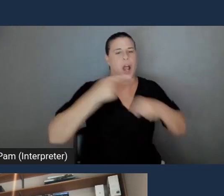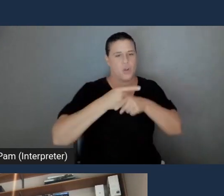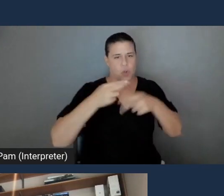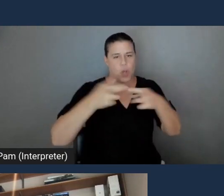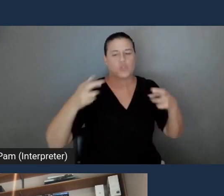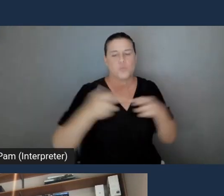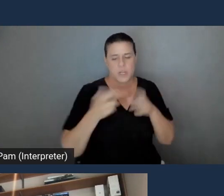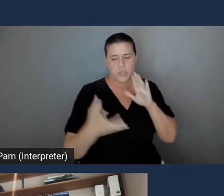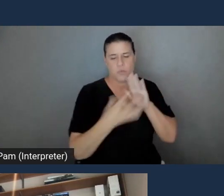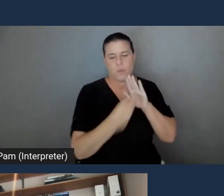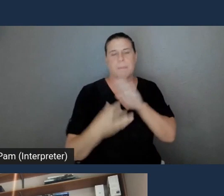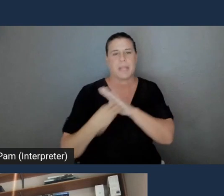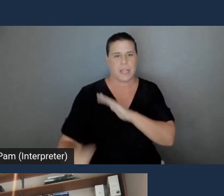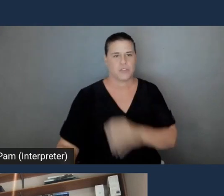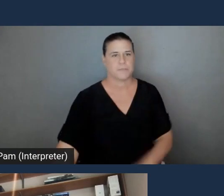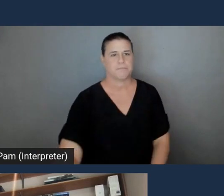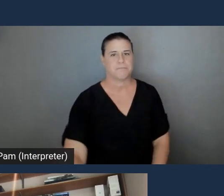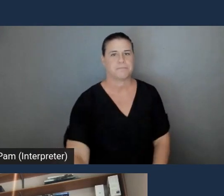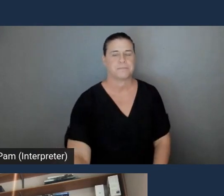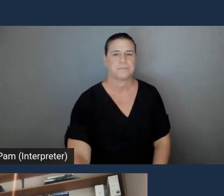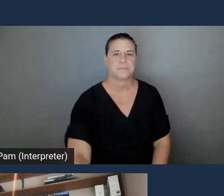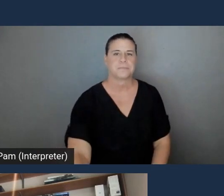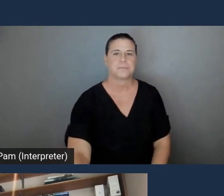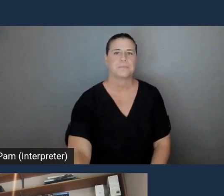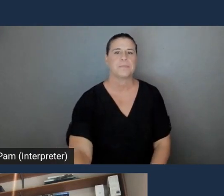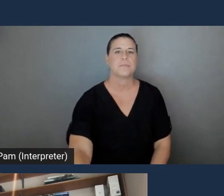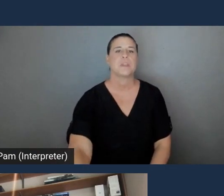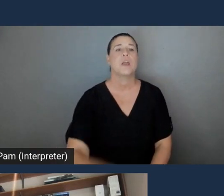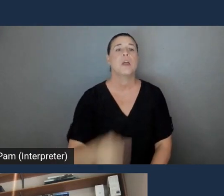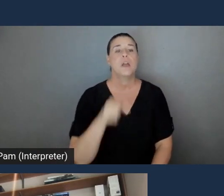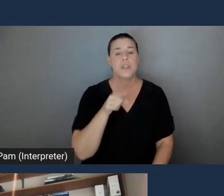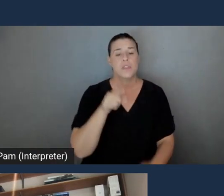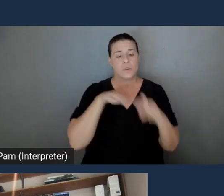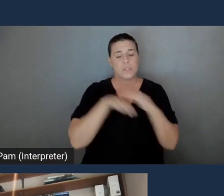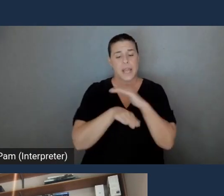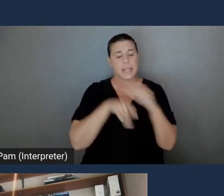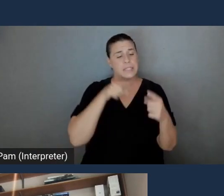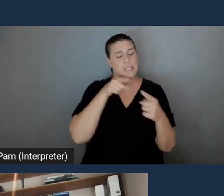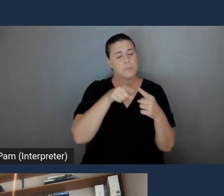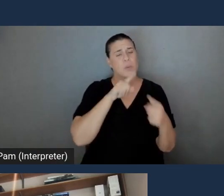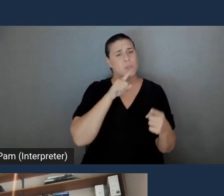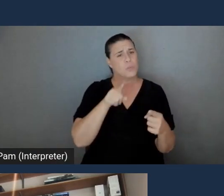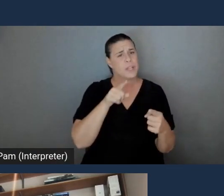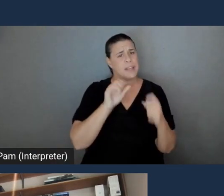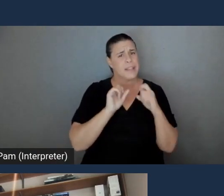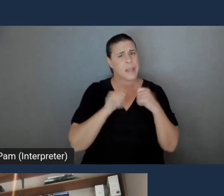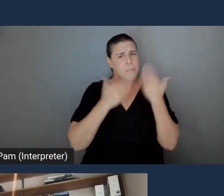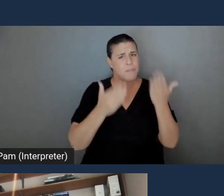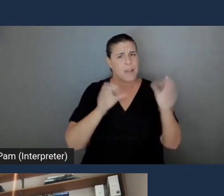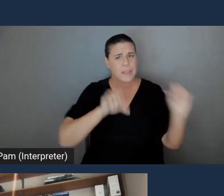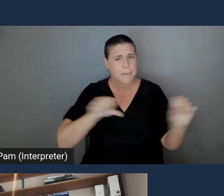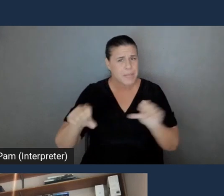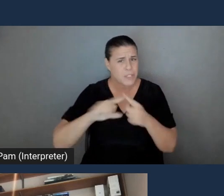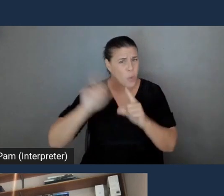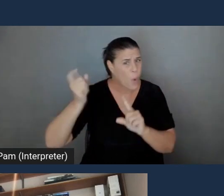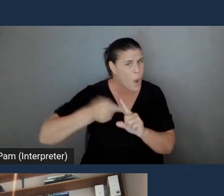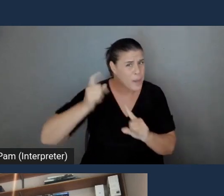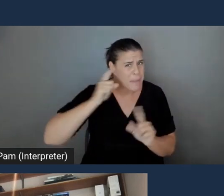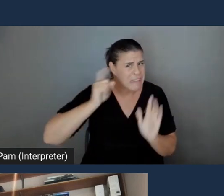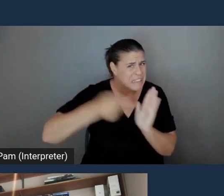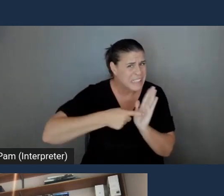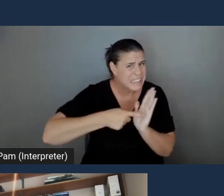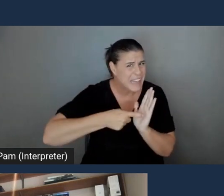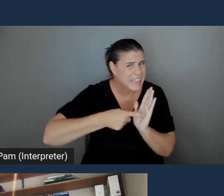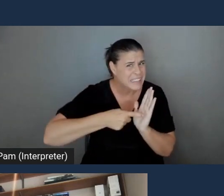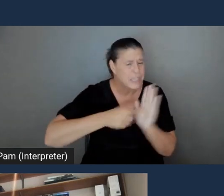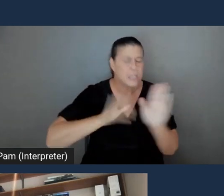replication. Okay, and these access points, basically they give you the ability to automatically detect.